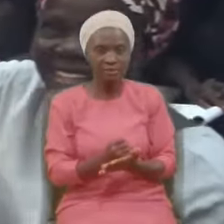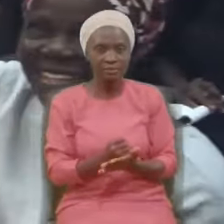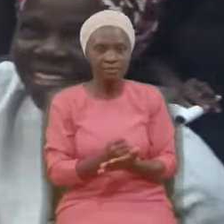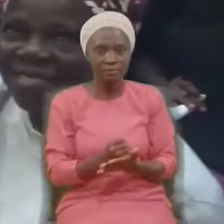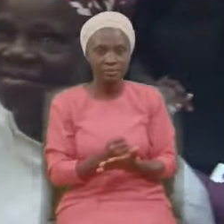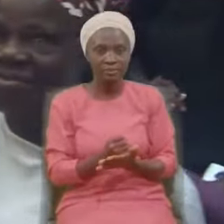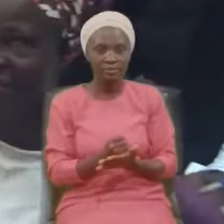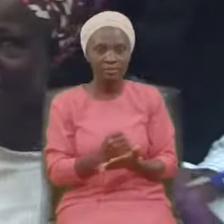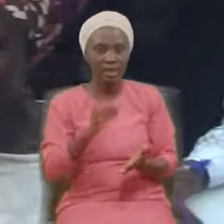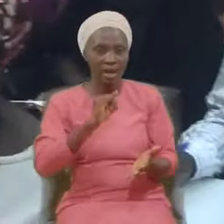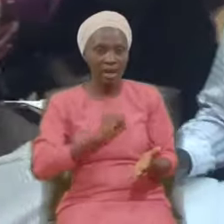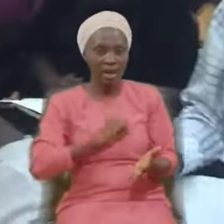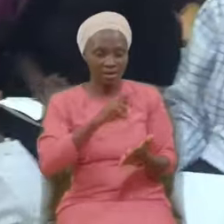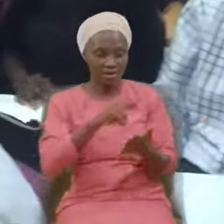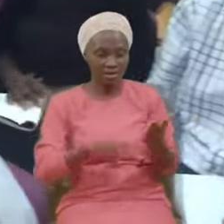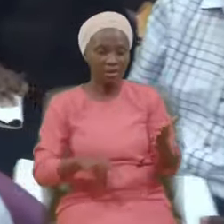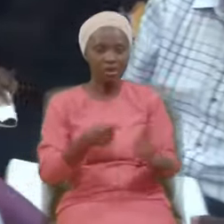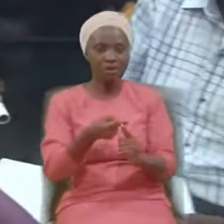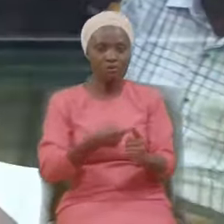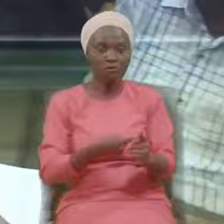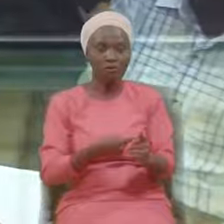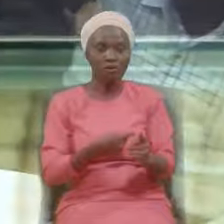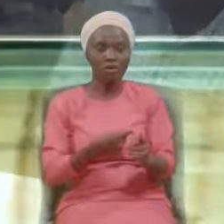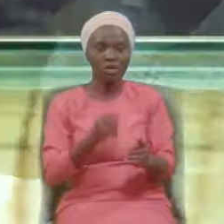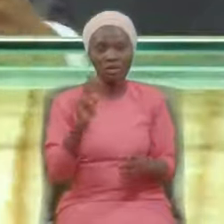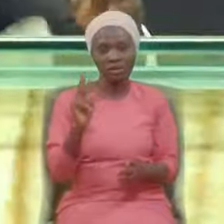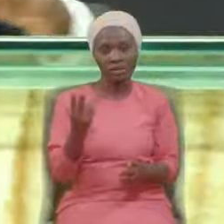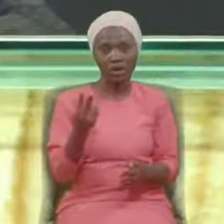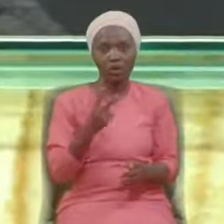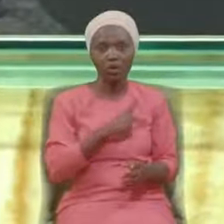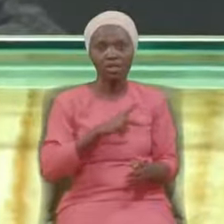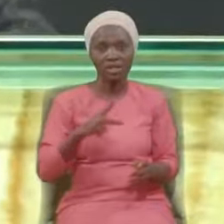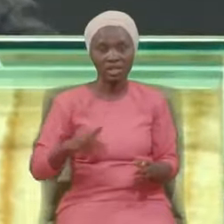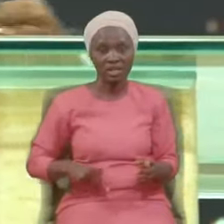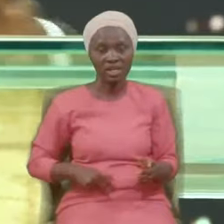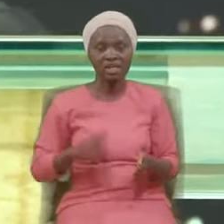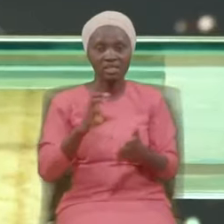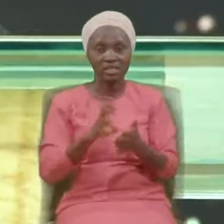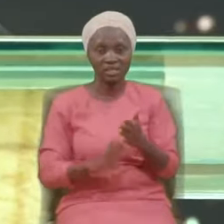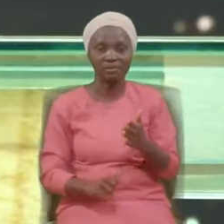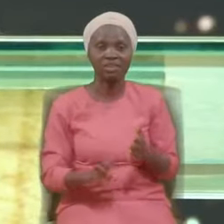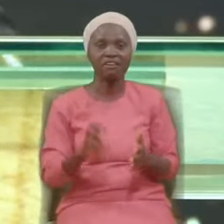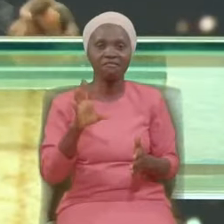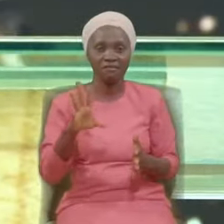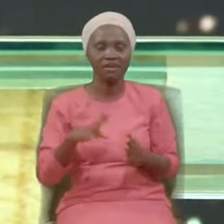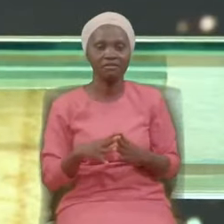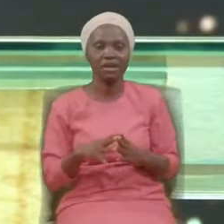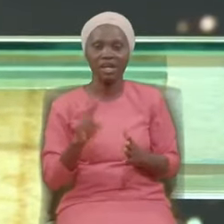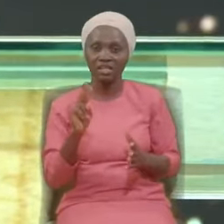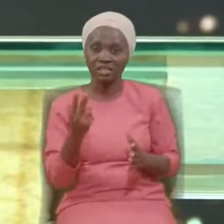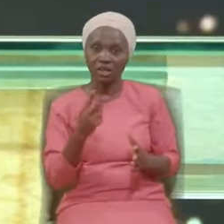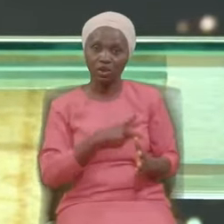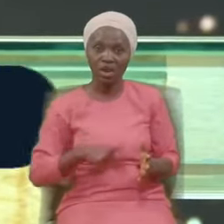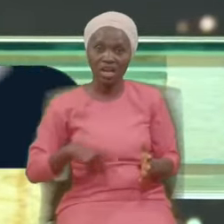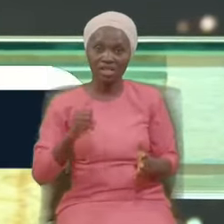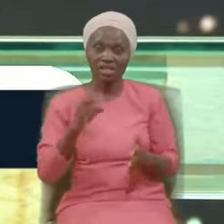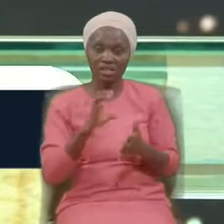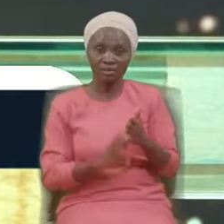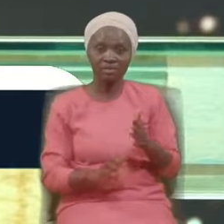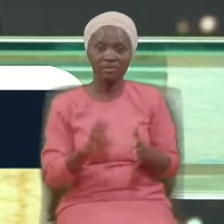I'm reading from 2 Kings chapter 5. 2 Kings chapter